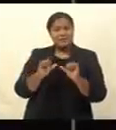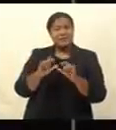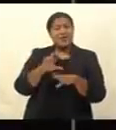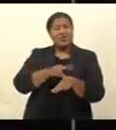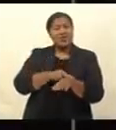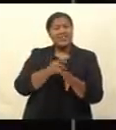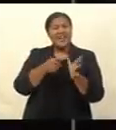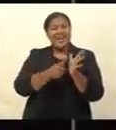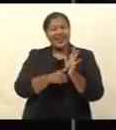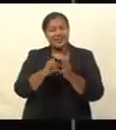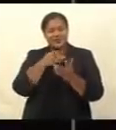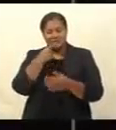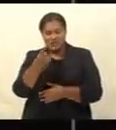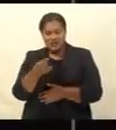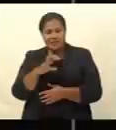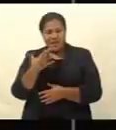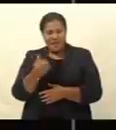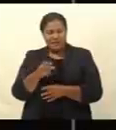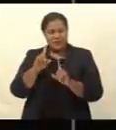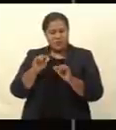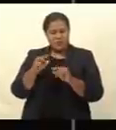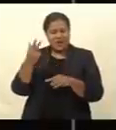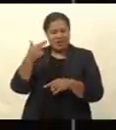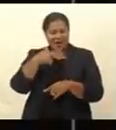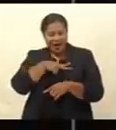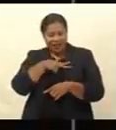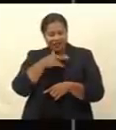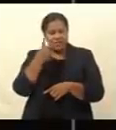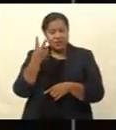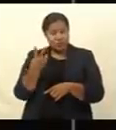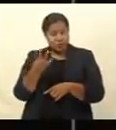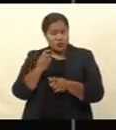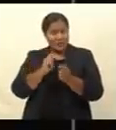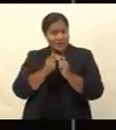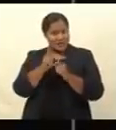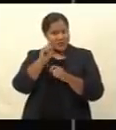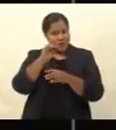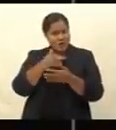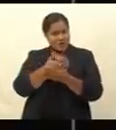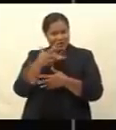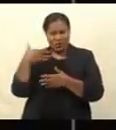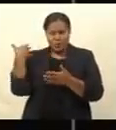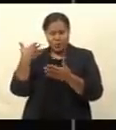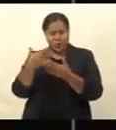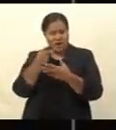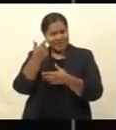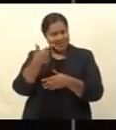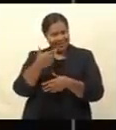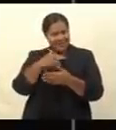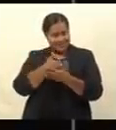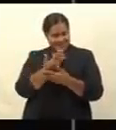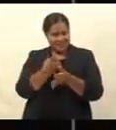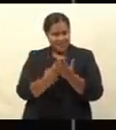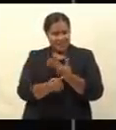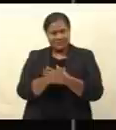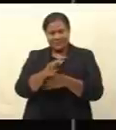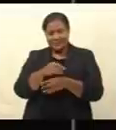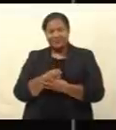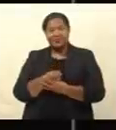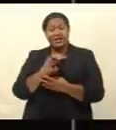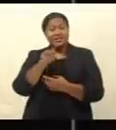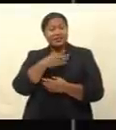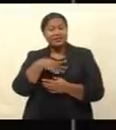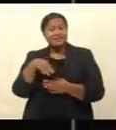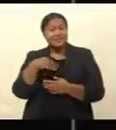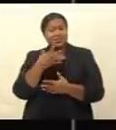Khan, says they have carried out 802 tests per day over the last 7 days. Dr. Sahu Khan says the ministry